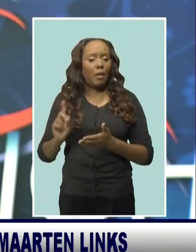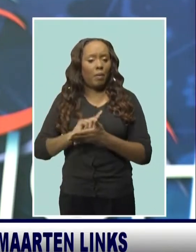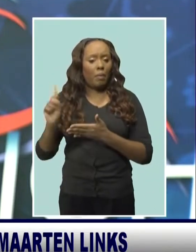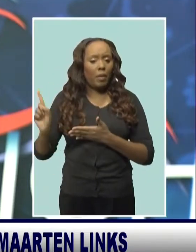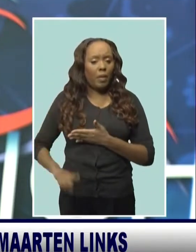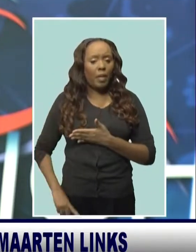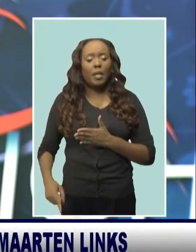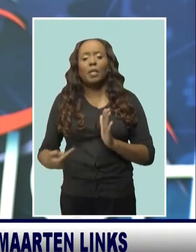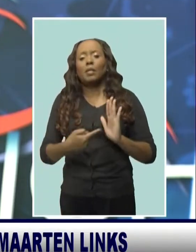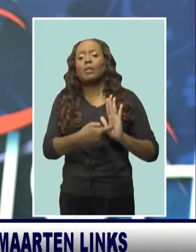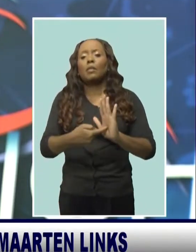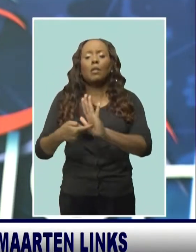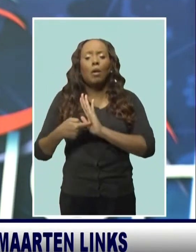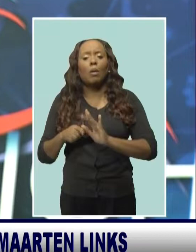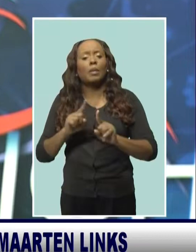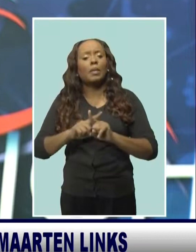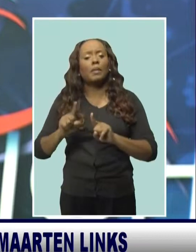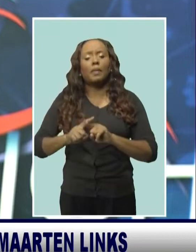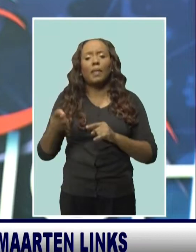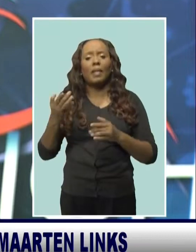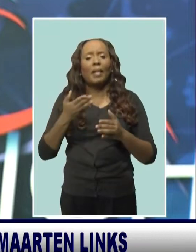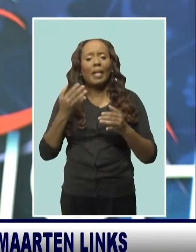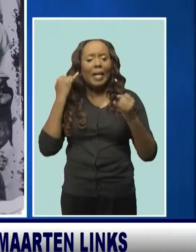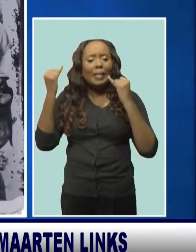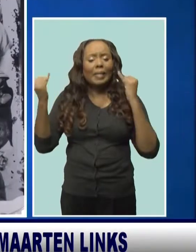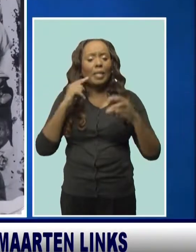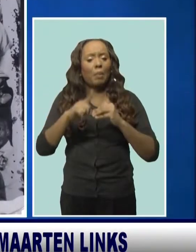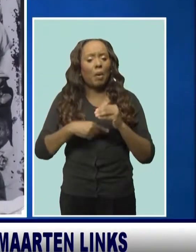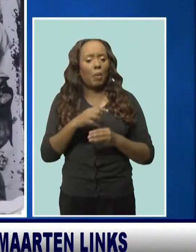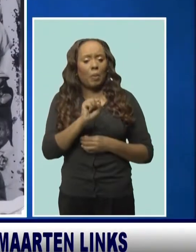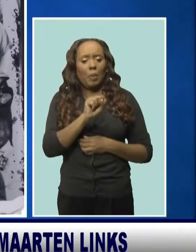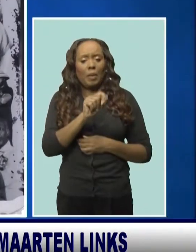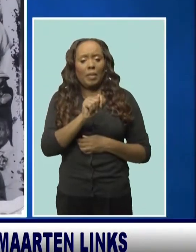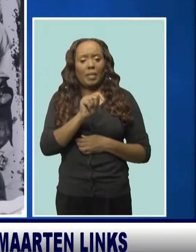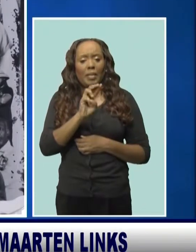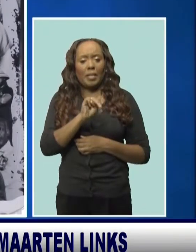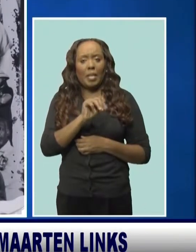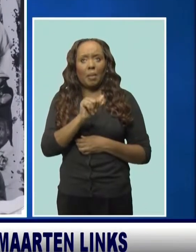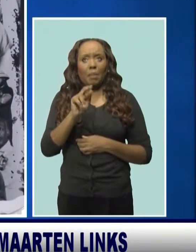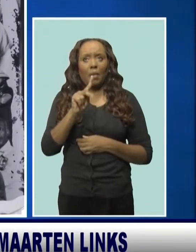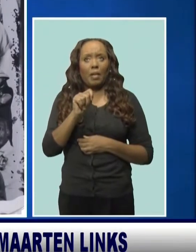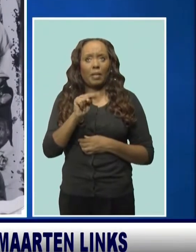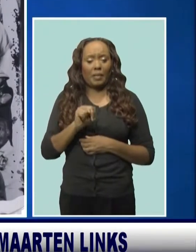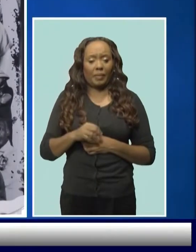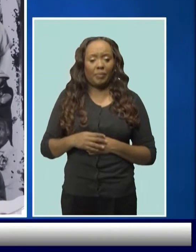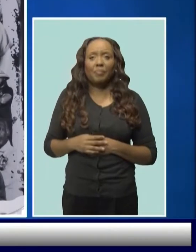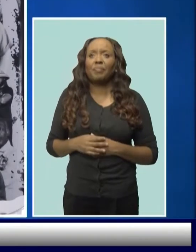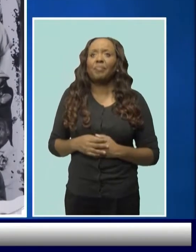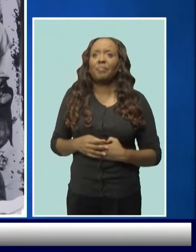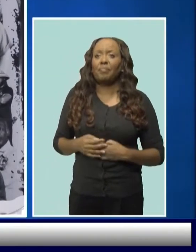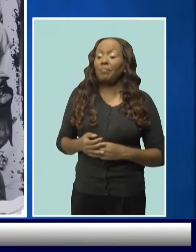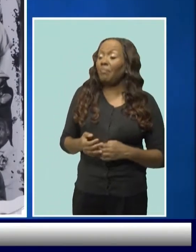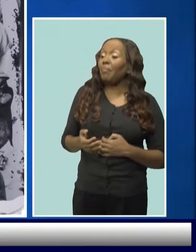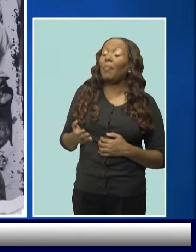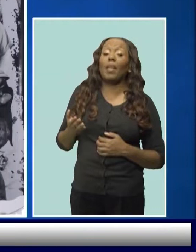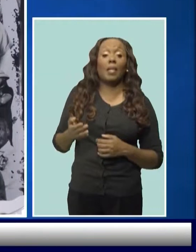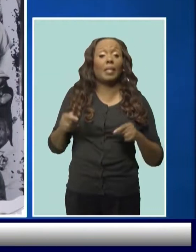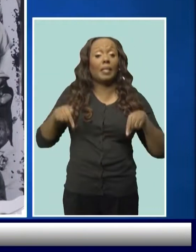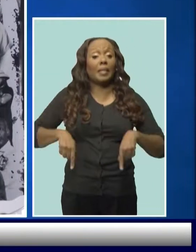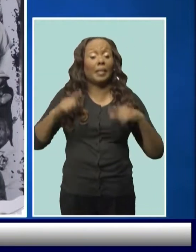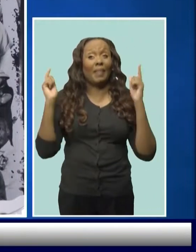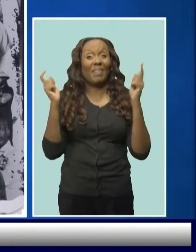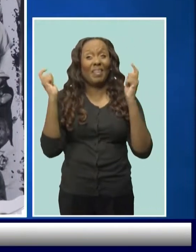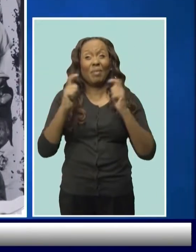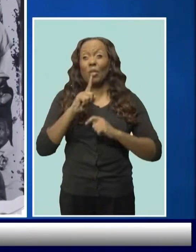her country has to offer. As a representative of St. Martin, I must say that this festival has been a